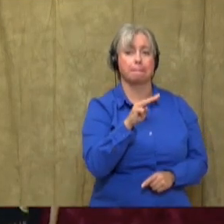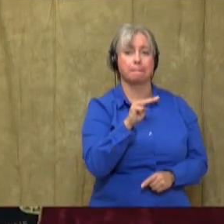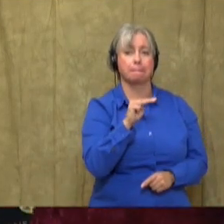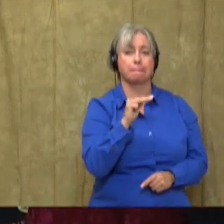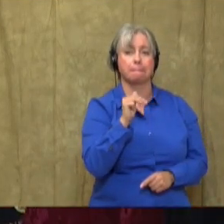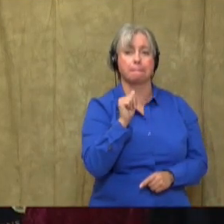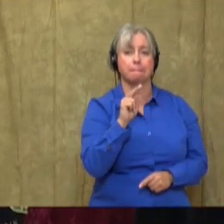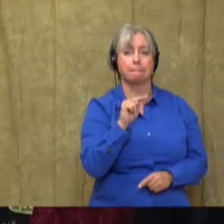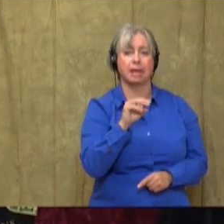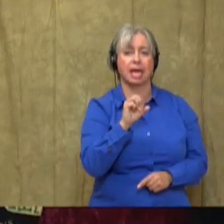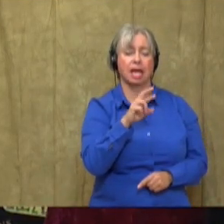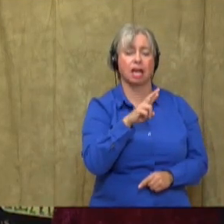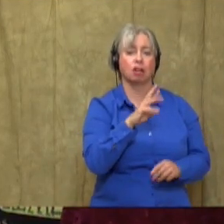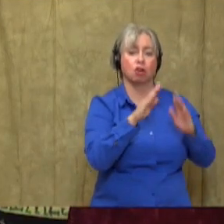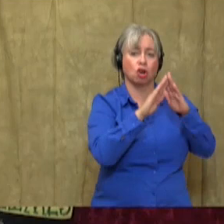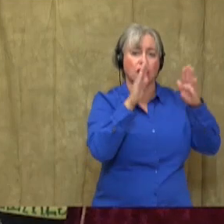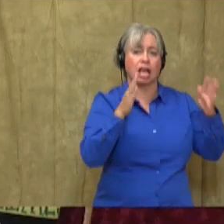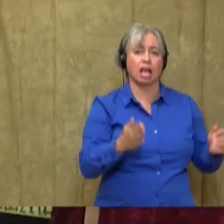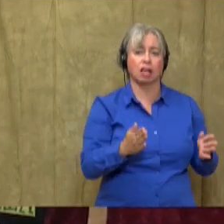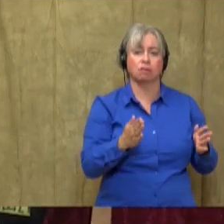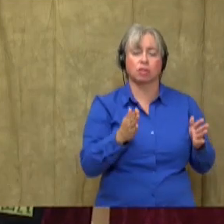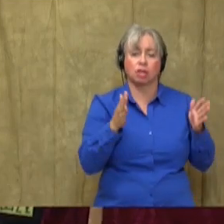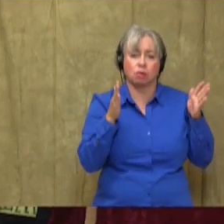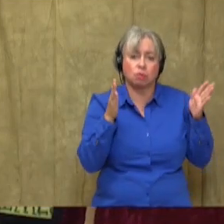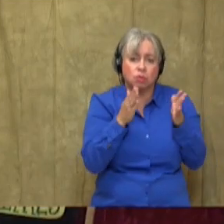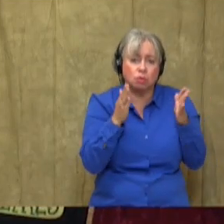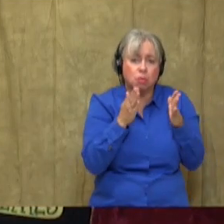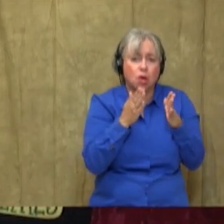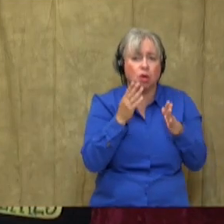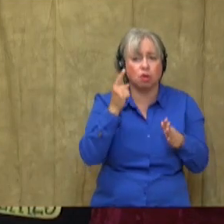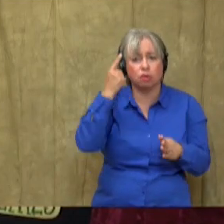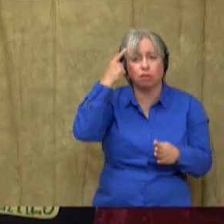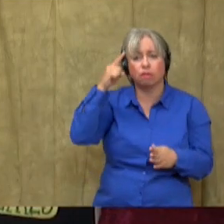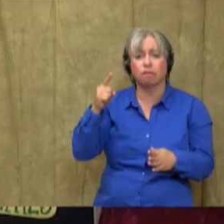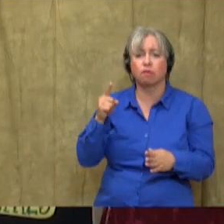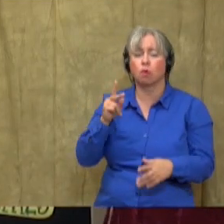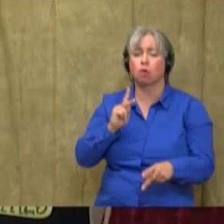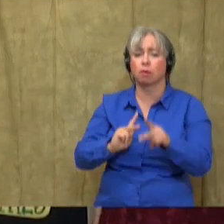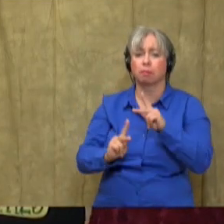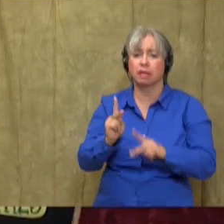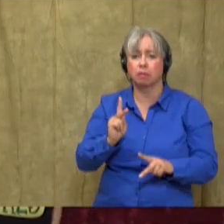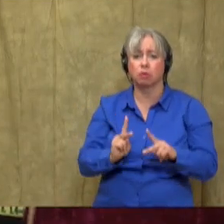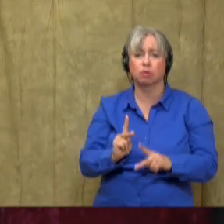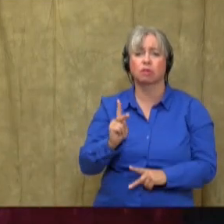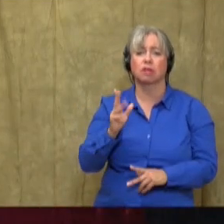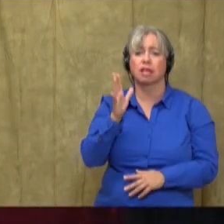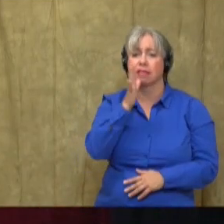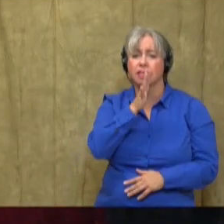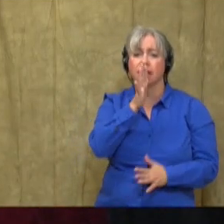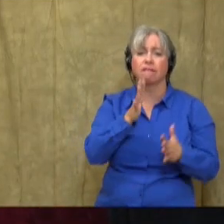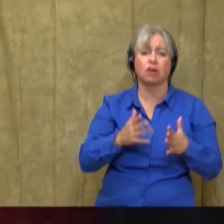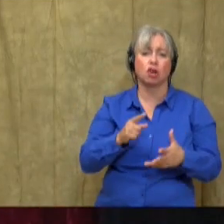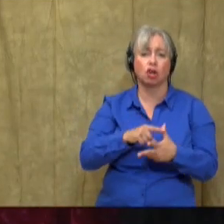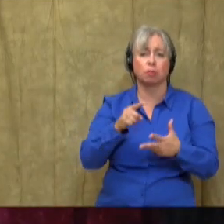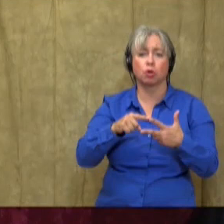house, and there were also smaller dwellings for your vassals. There were dwellings for your farmers and your peasants. There were places to